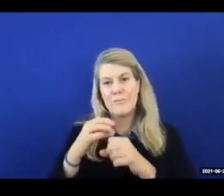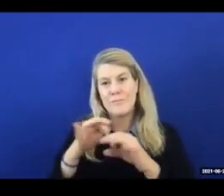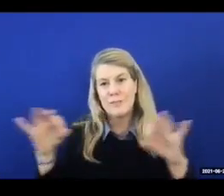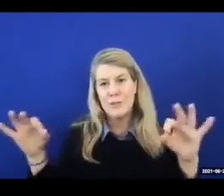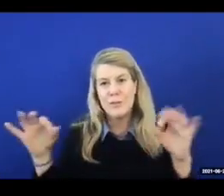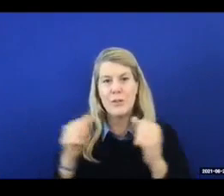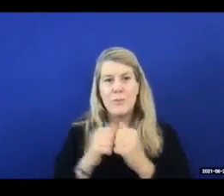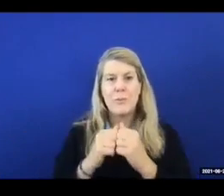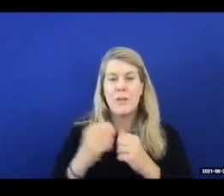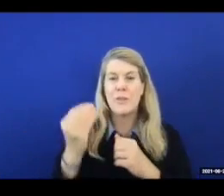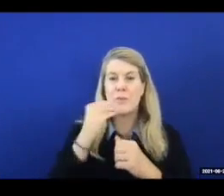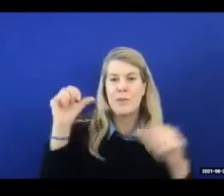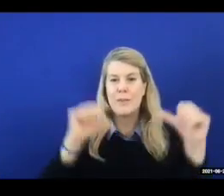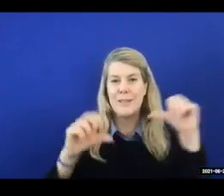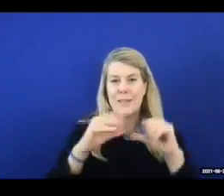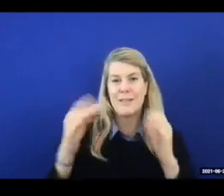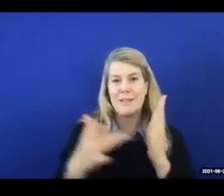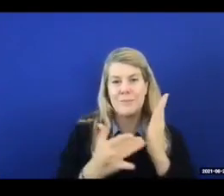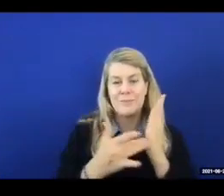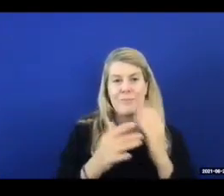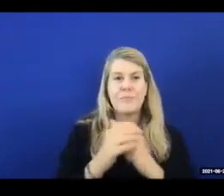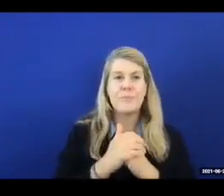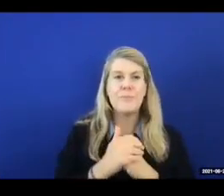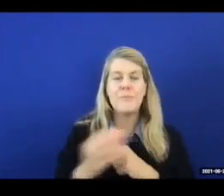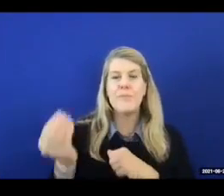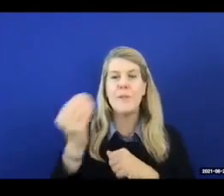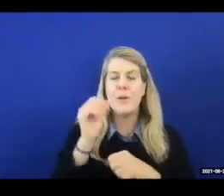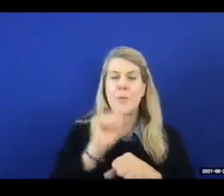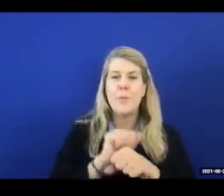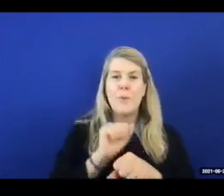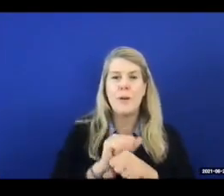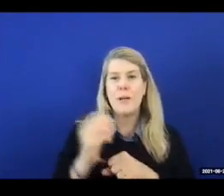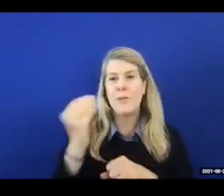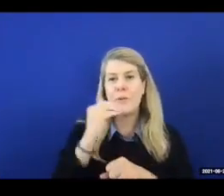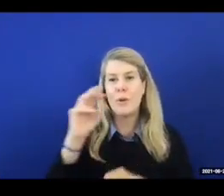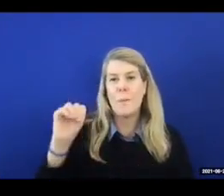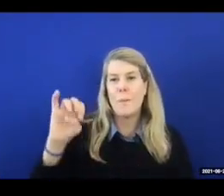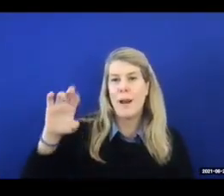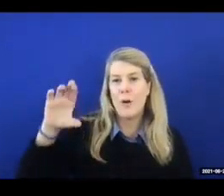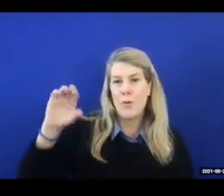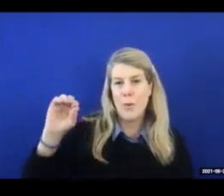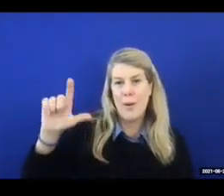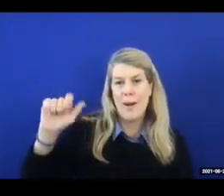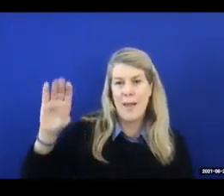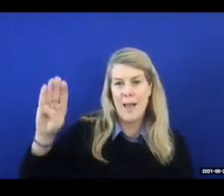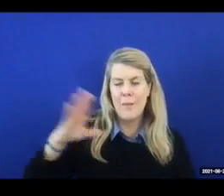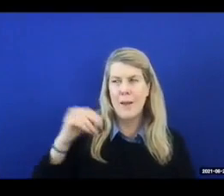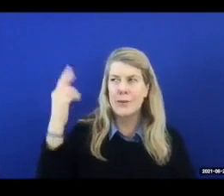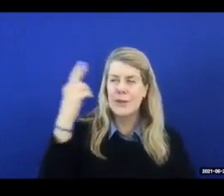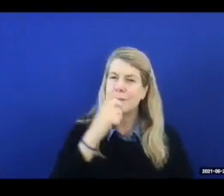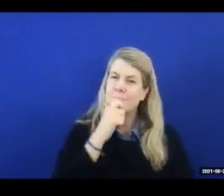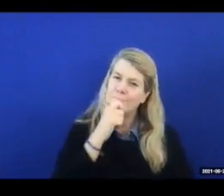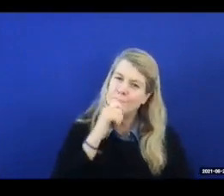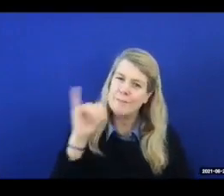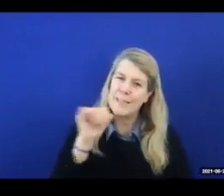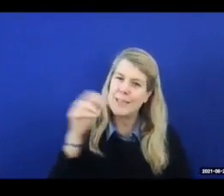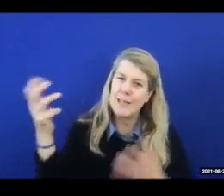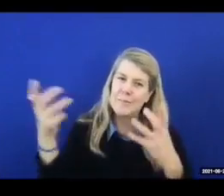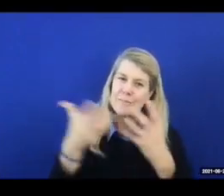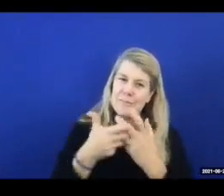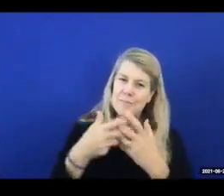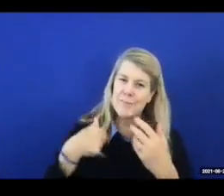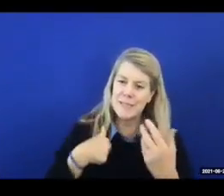and technology. I was working in a food micro lab, and I realized it wasn't for me.